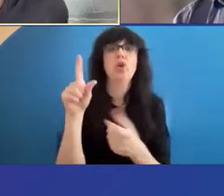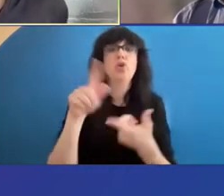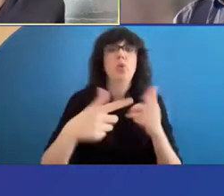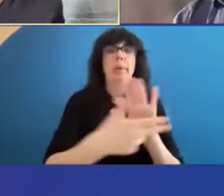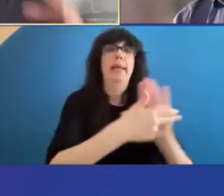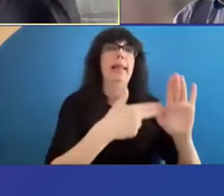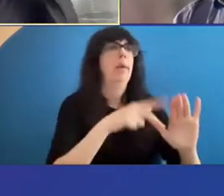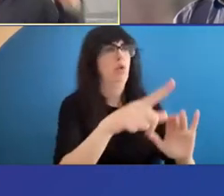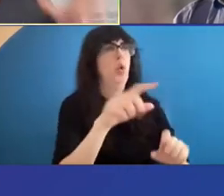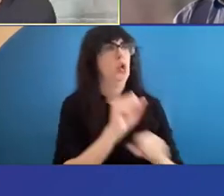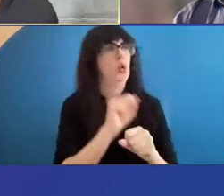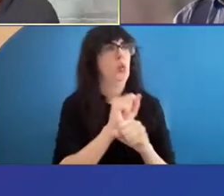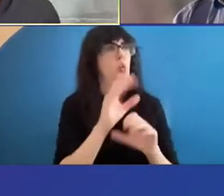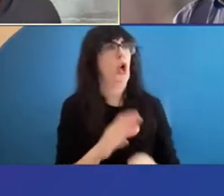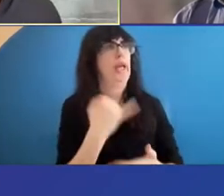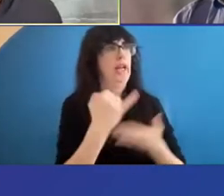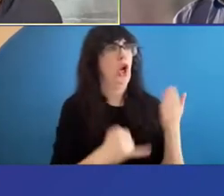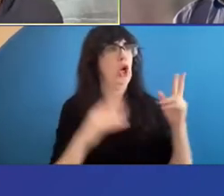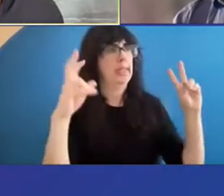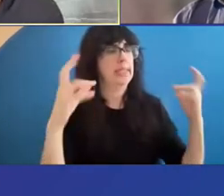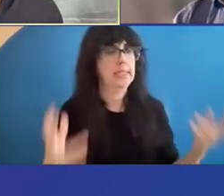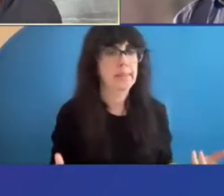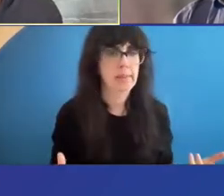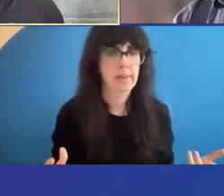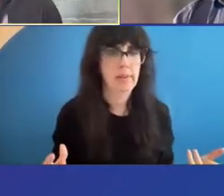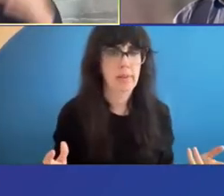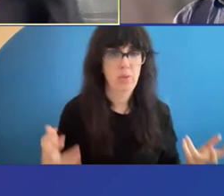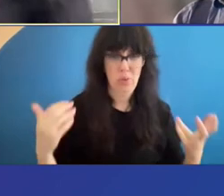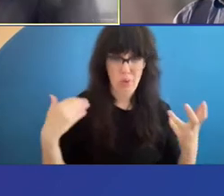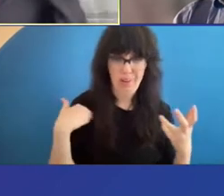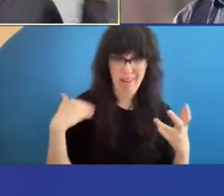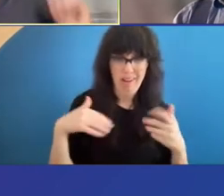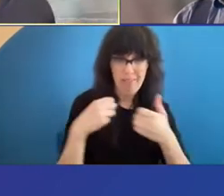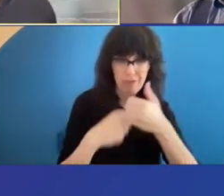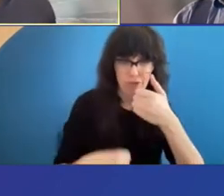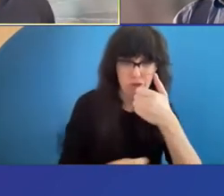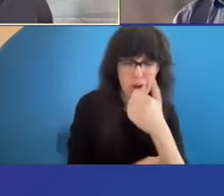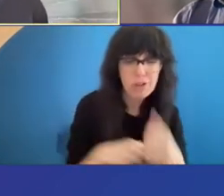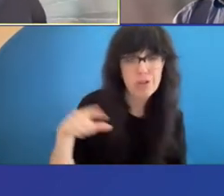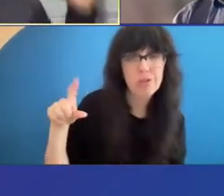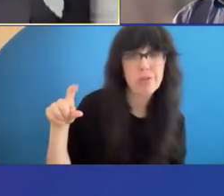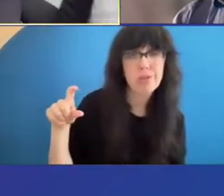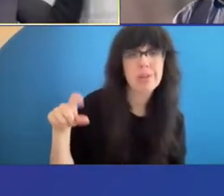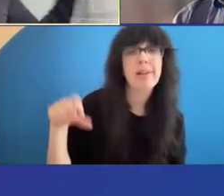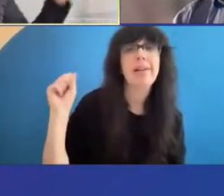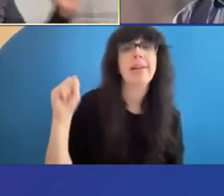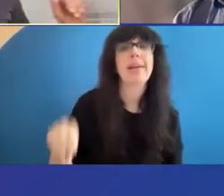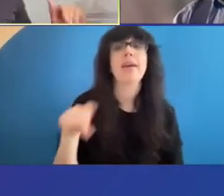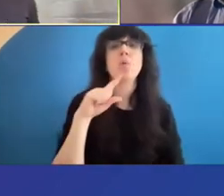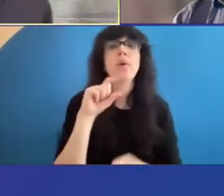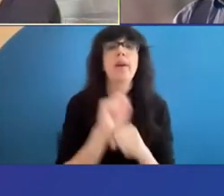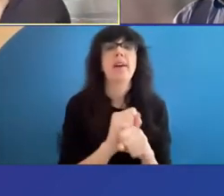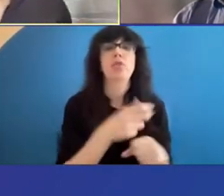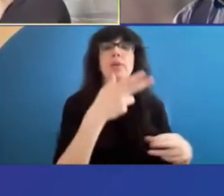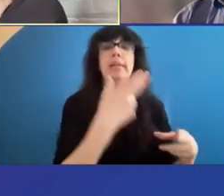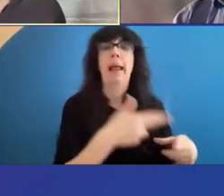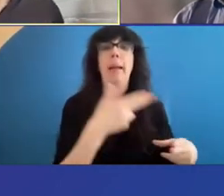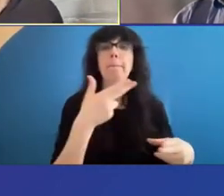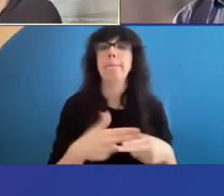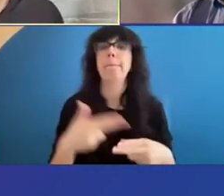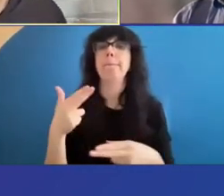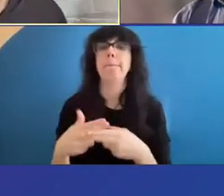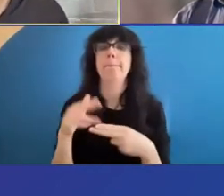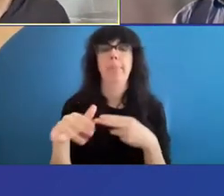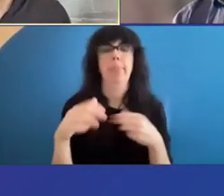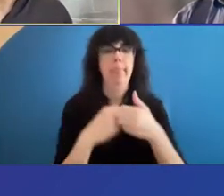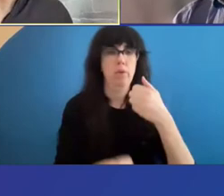artist? You know, do we have these structures? Can we actually name these structures? Like if it